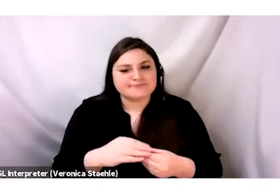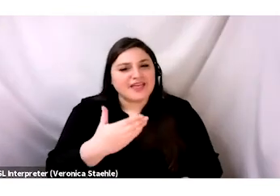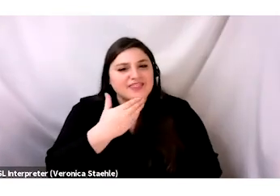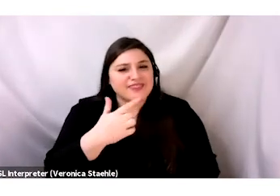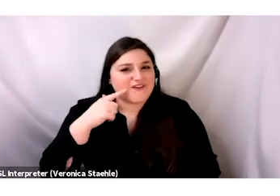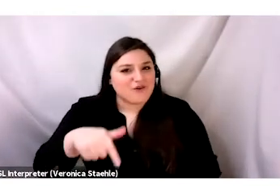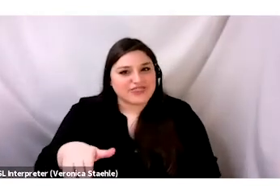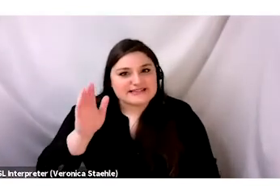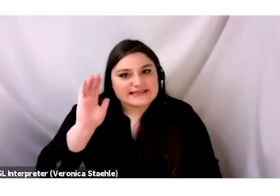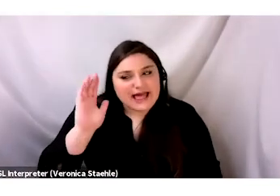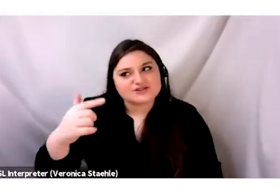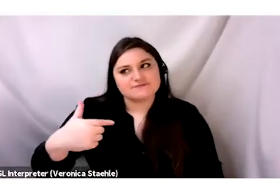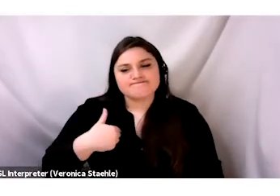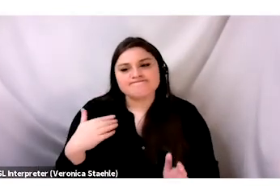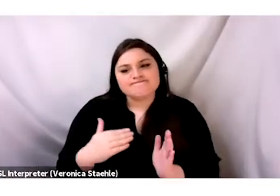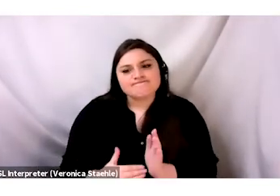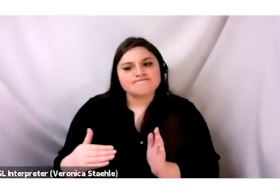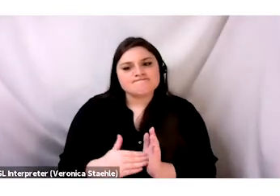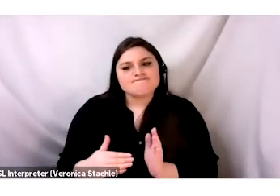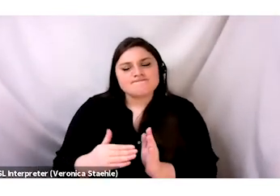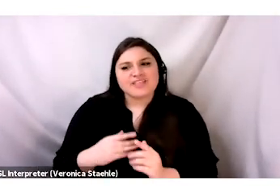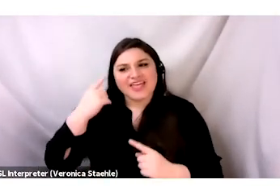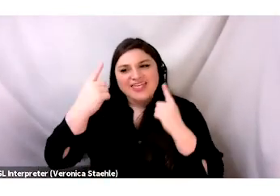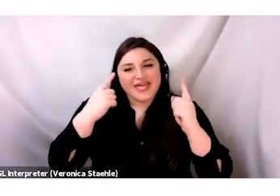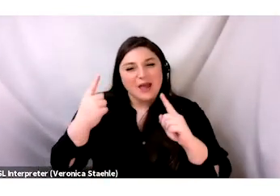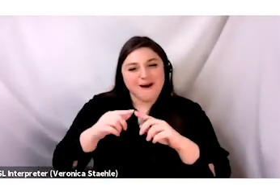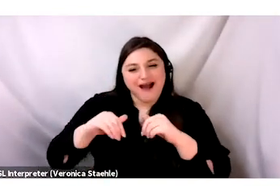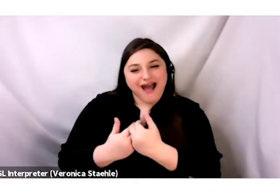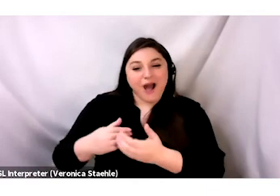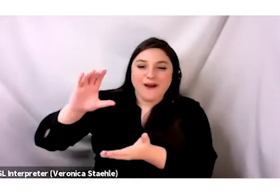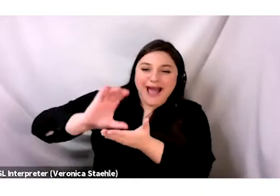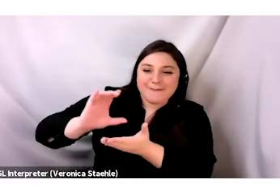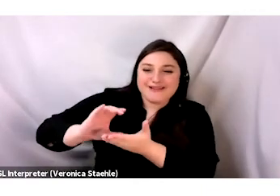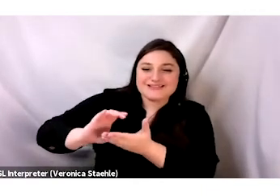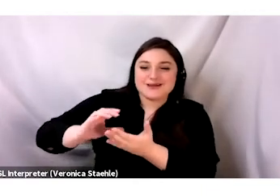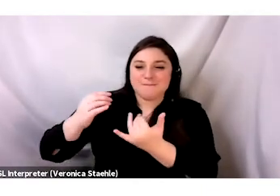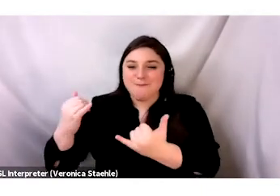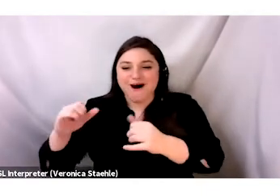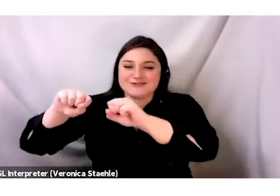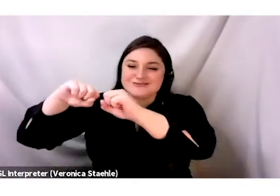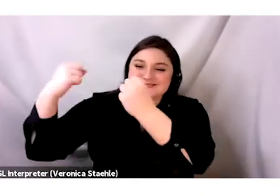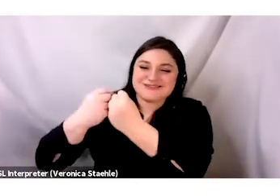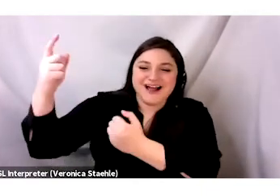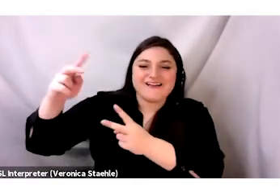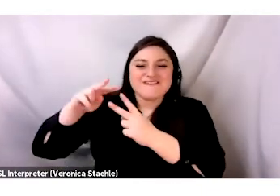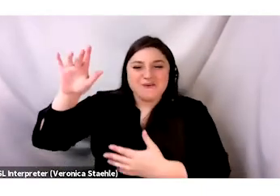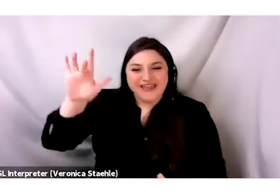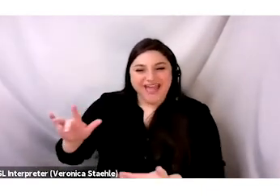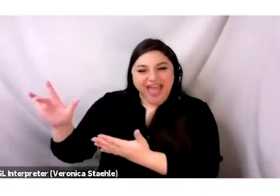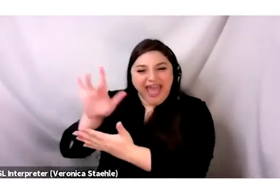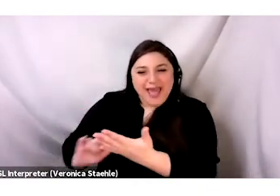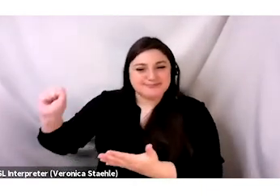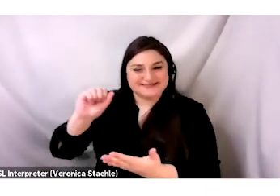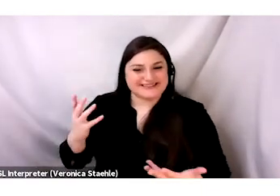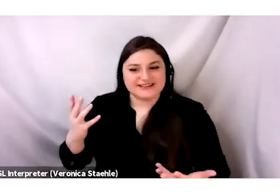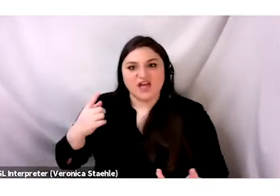Katie says, thank you for this lecture. I have been thinking a lot about the spiritual emptiness of modern capitalistic society, how